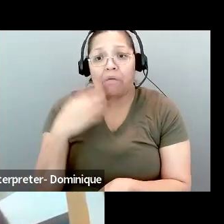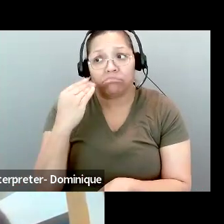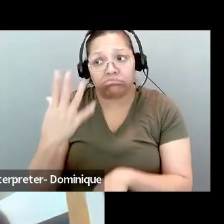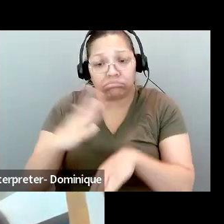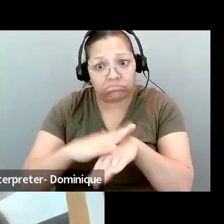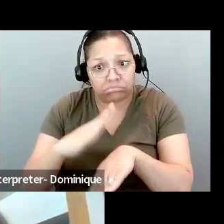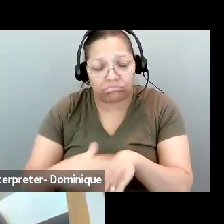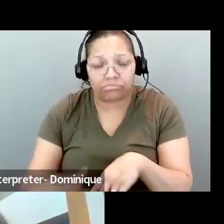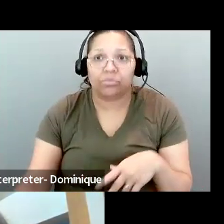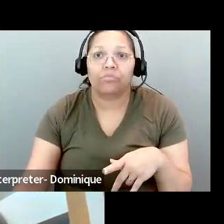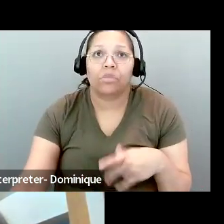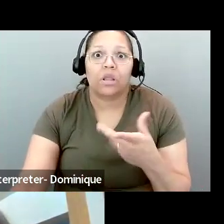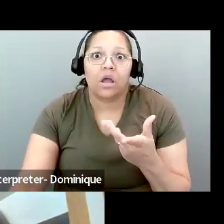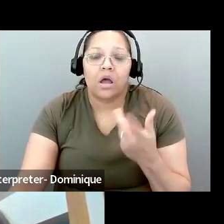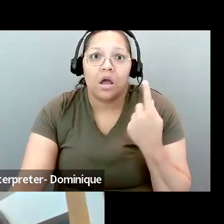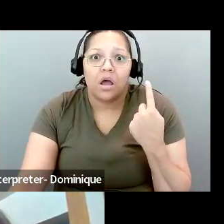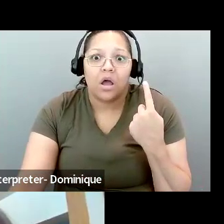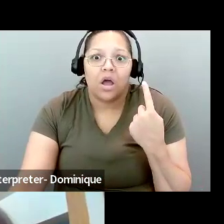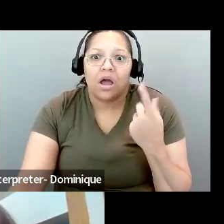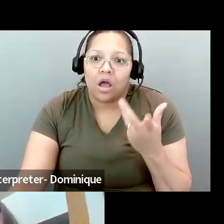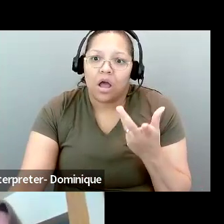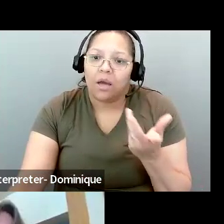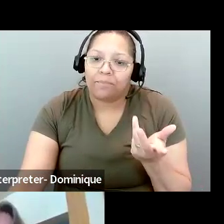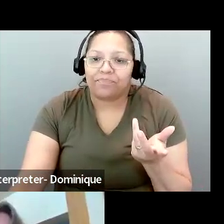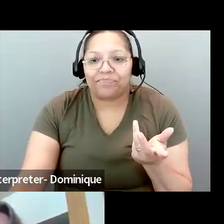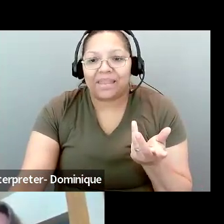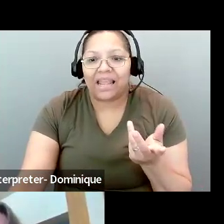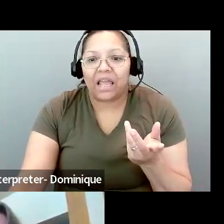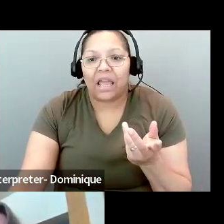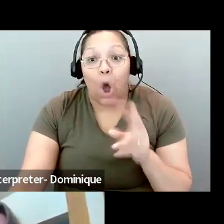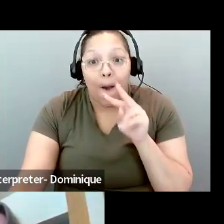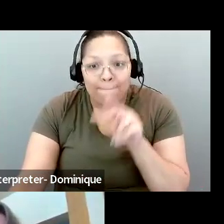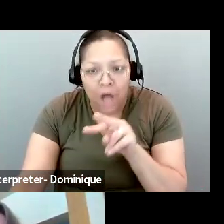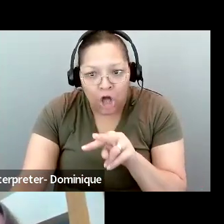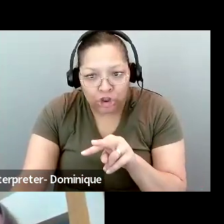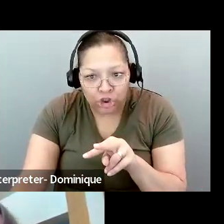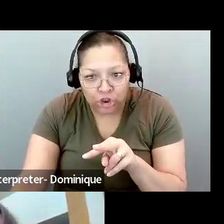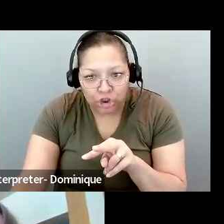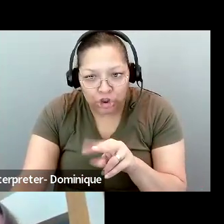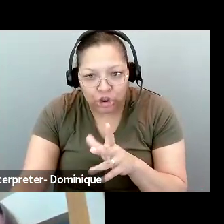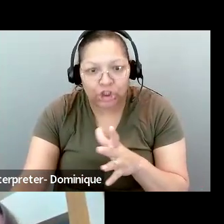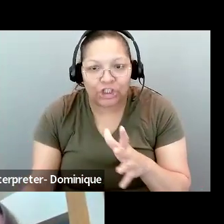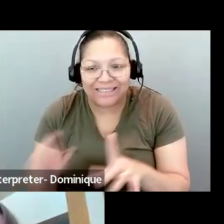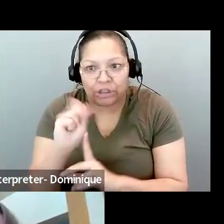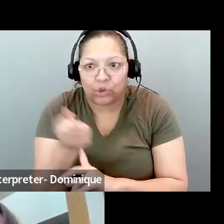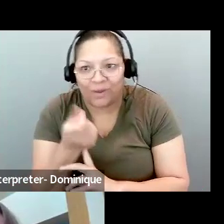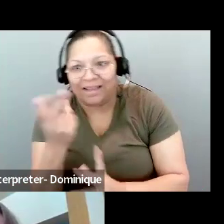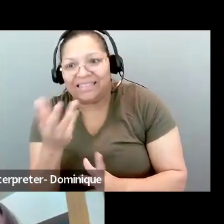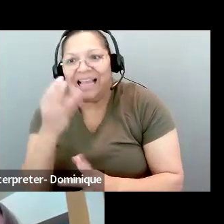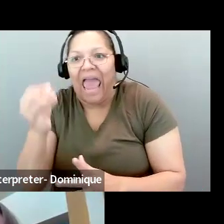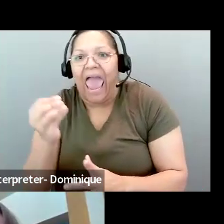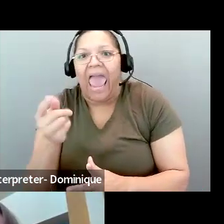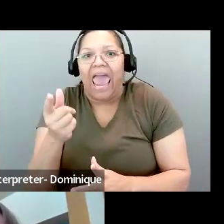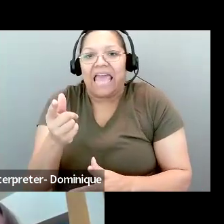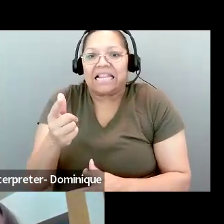them to, you know, be monitoring the situation and express